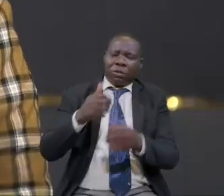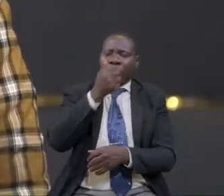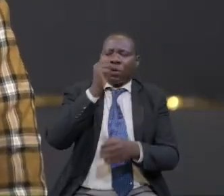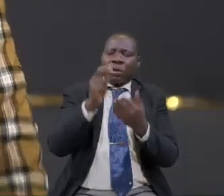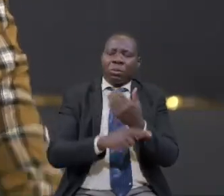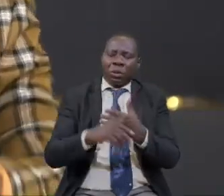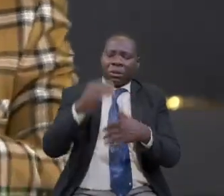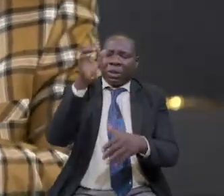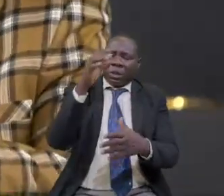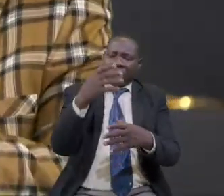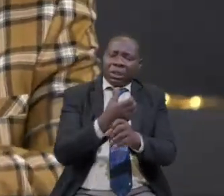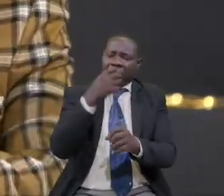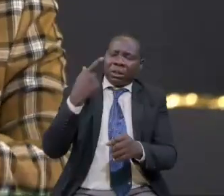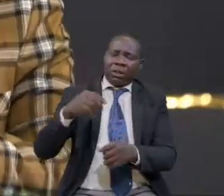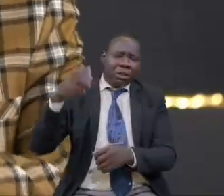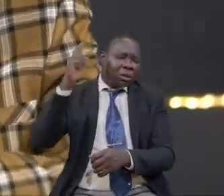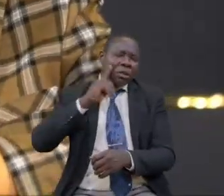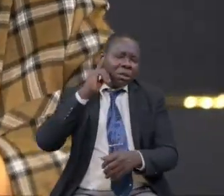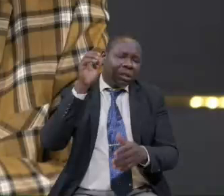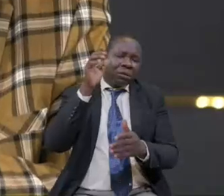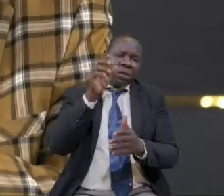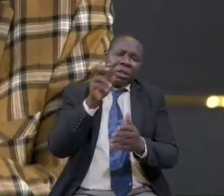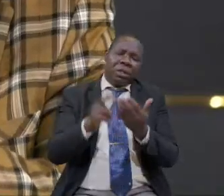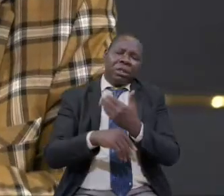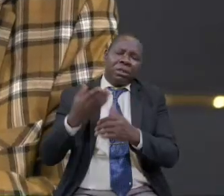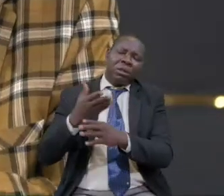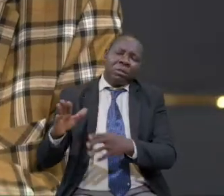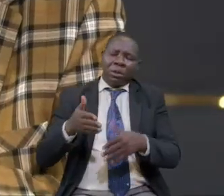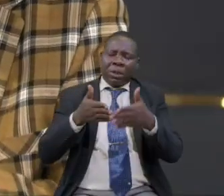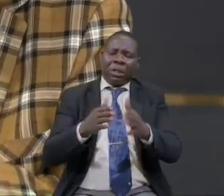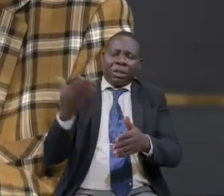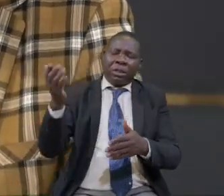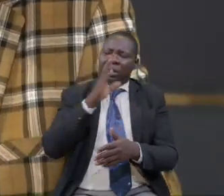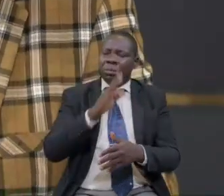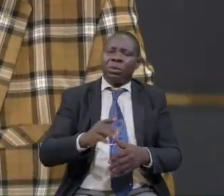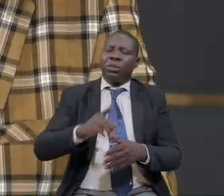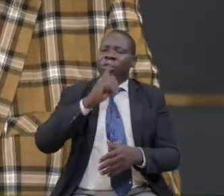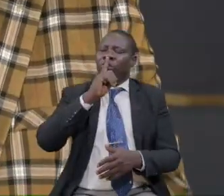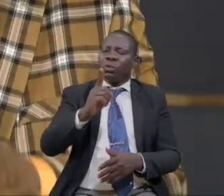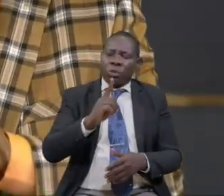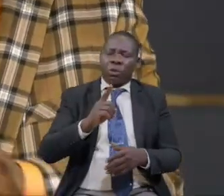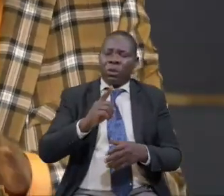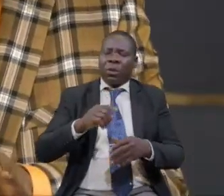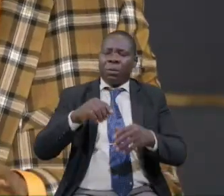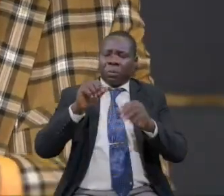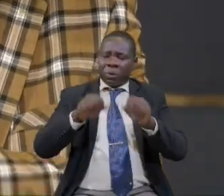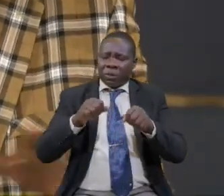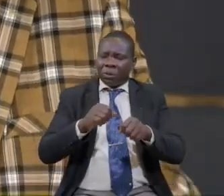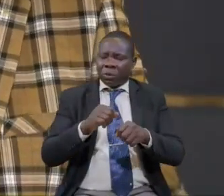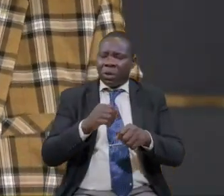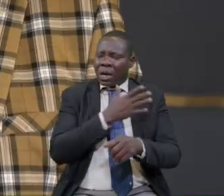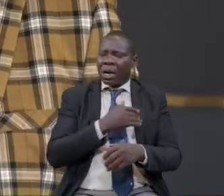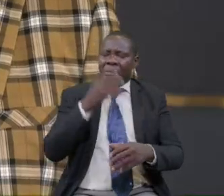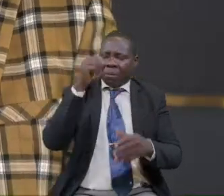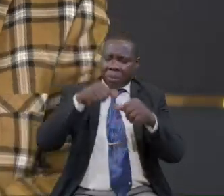deafness away. Let there be definite, visible, manifested healing right now